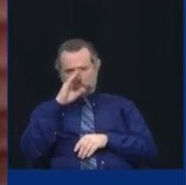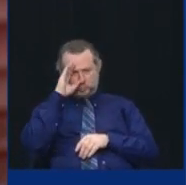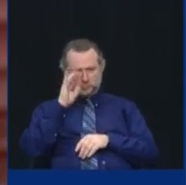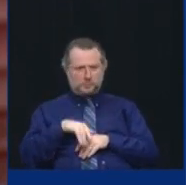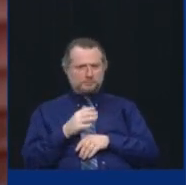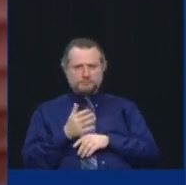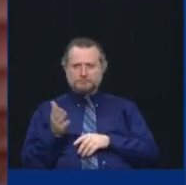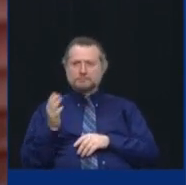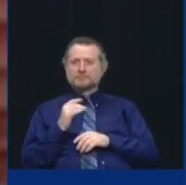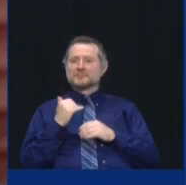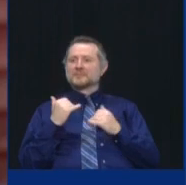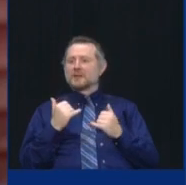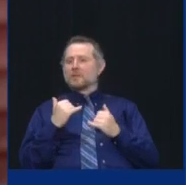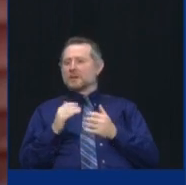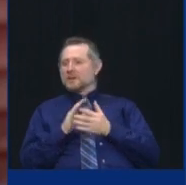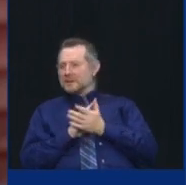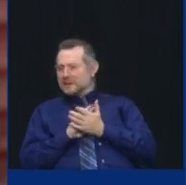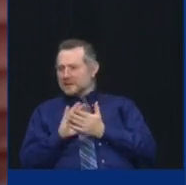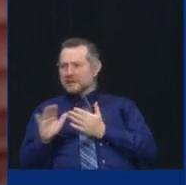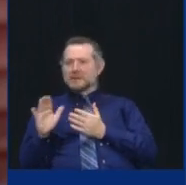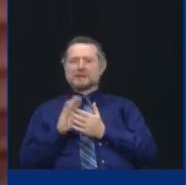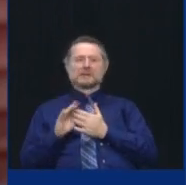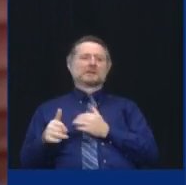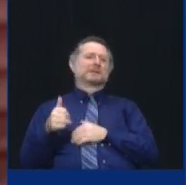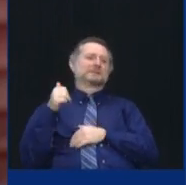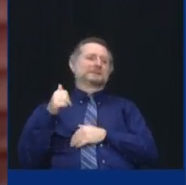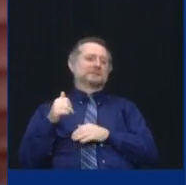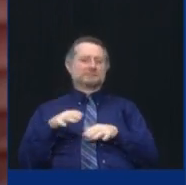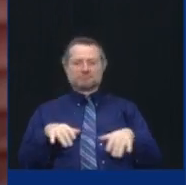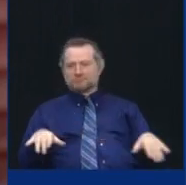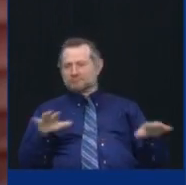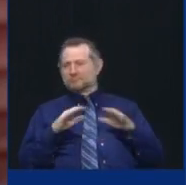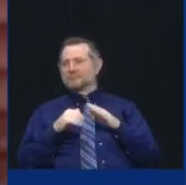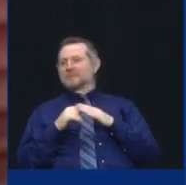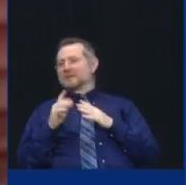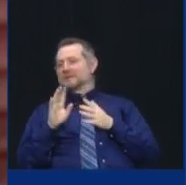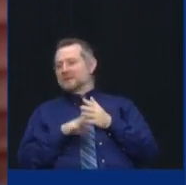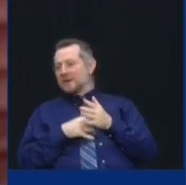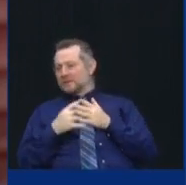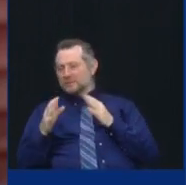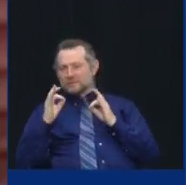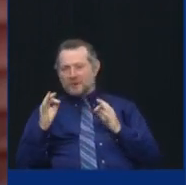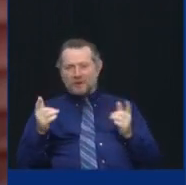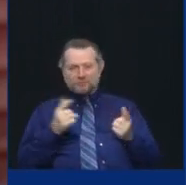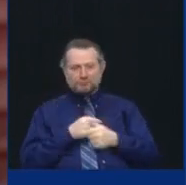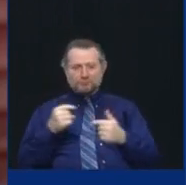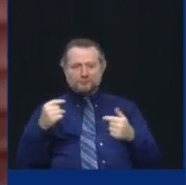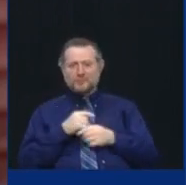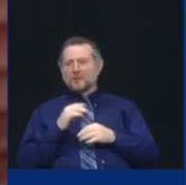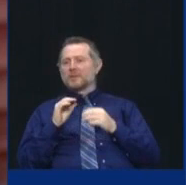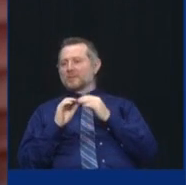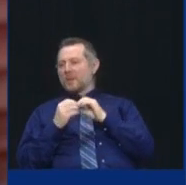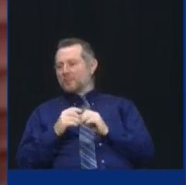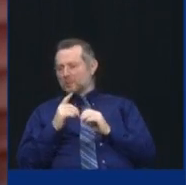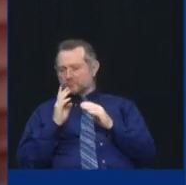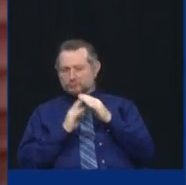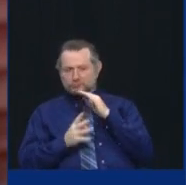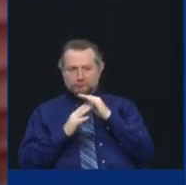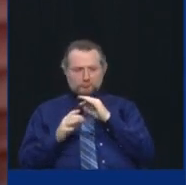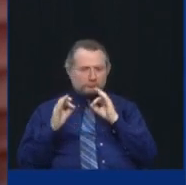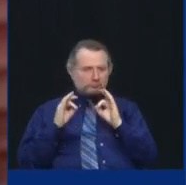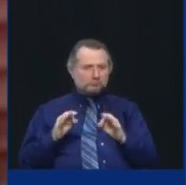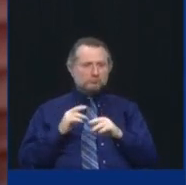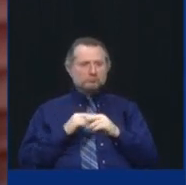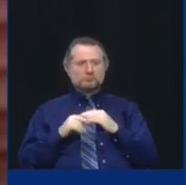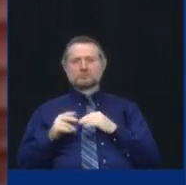is cleaner, the schedule and the performance rate is better than ever. The main